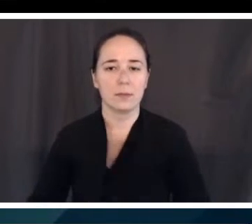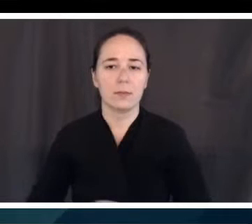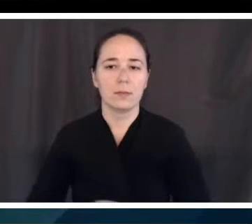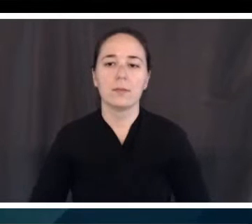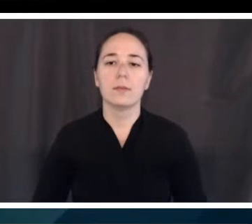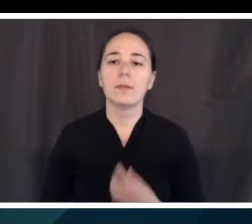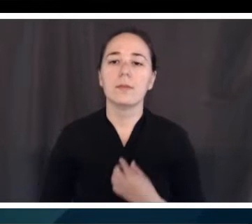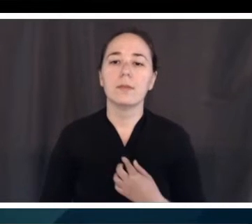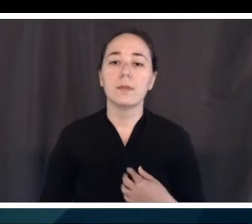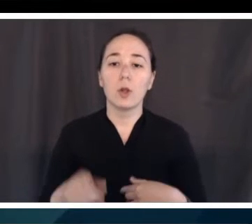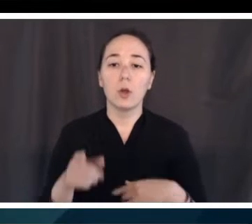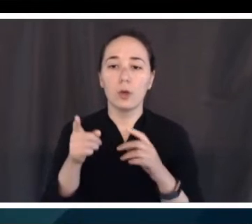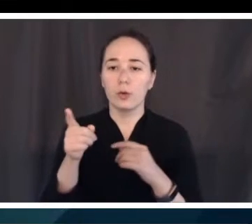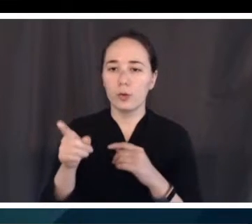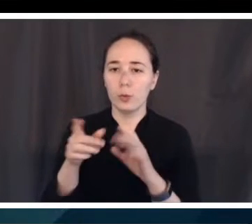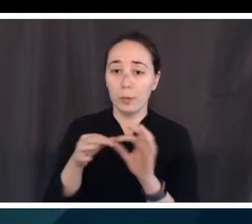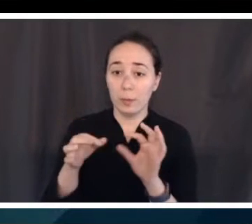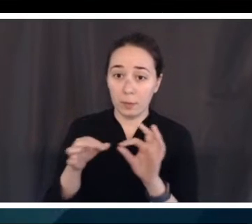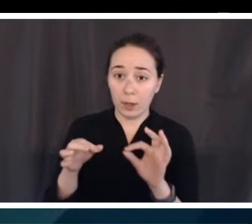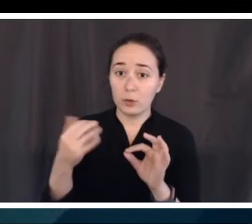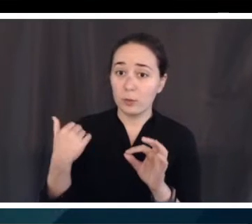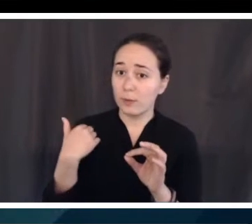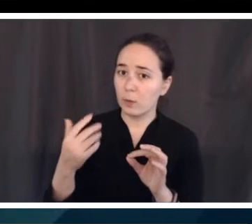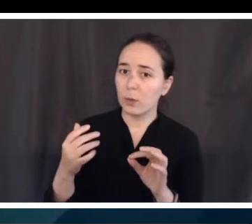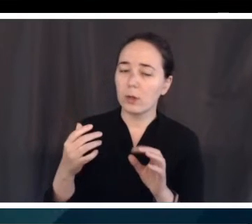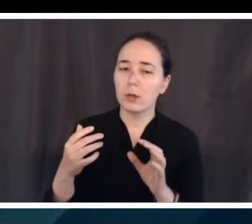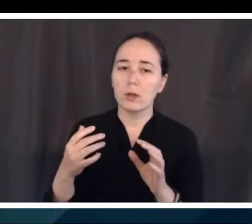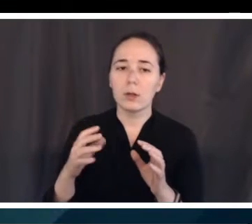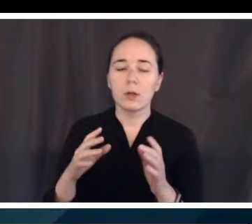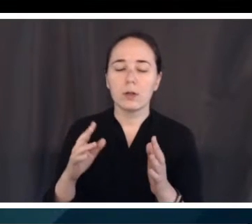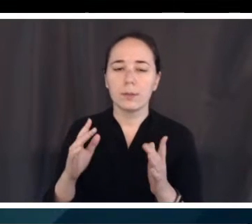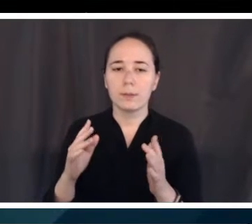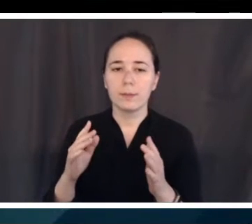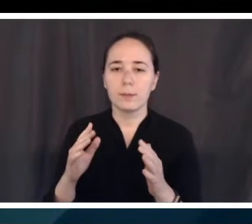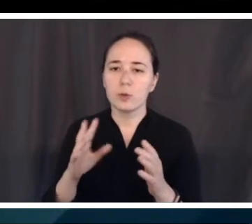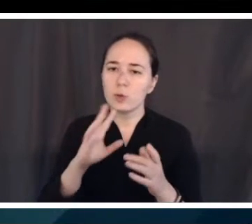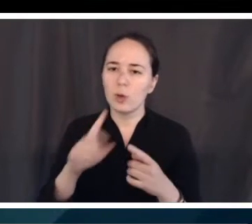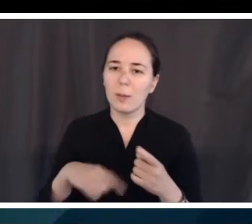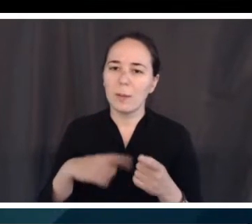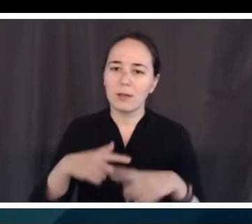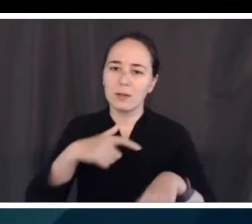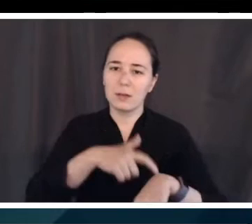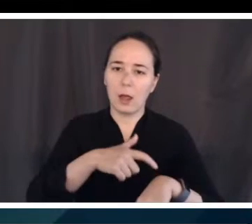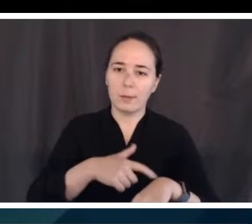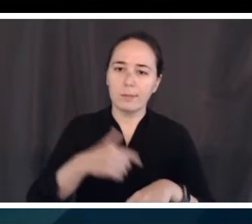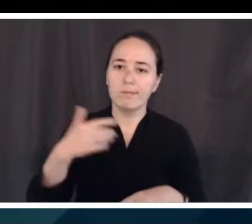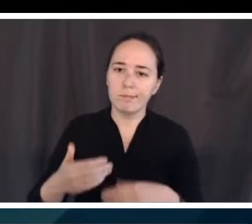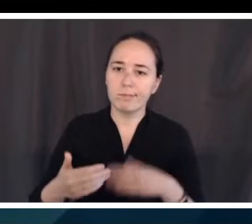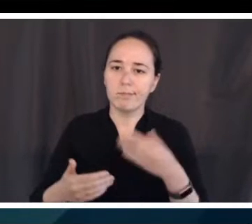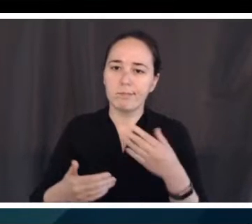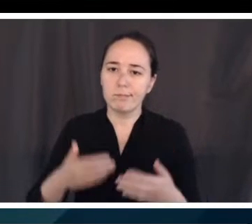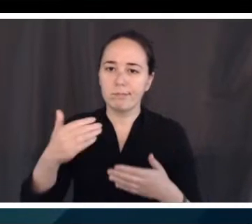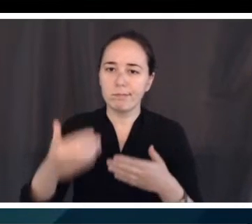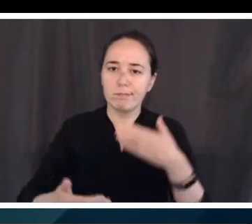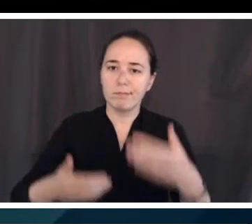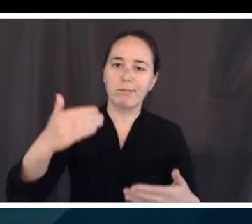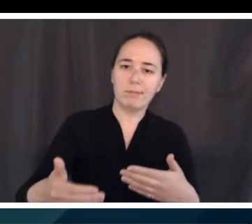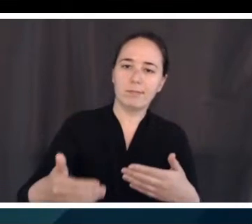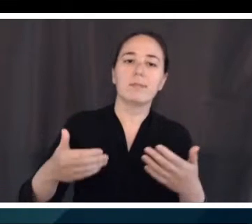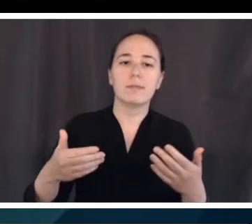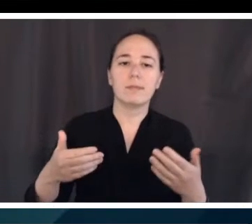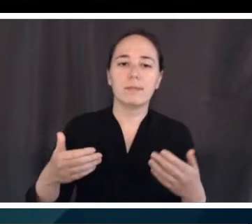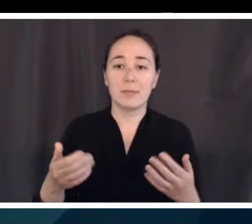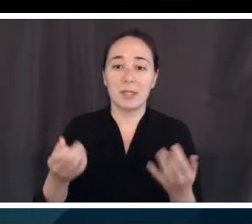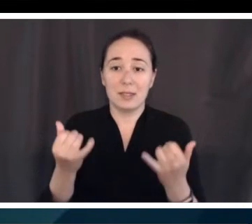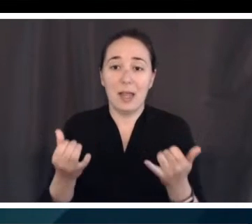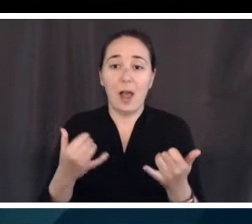you've kind of painted this picture. We're just kind of walking through the chronology here. Of again, now we're at this space where you've really kind of